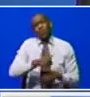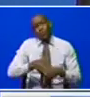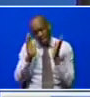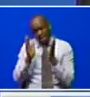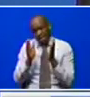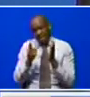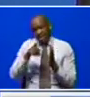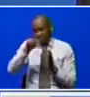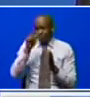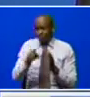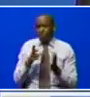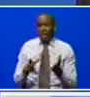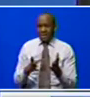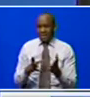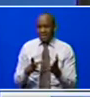that they could snatch